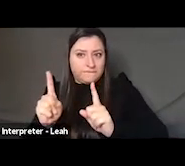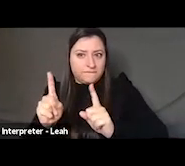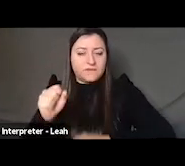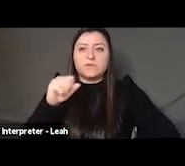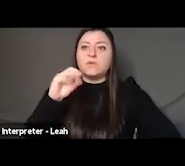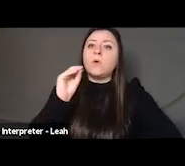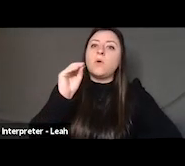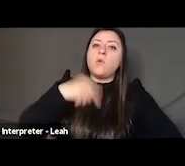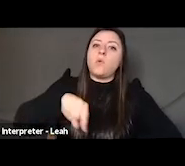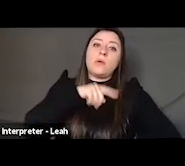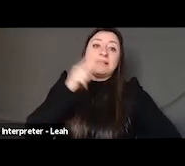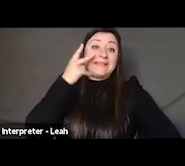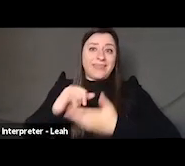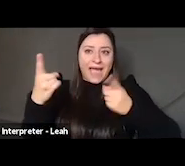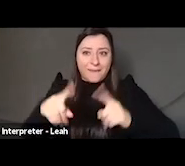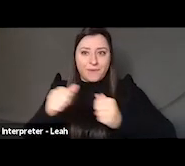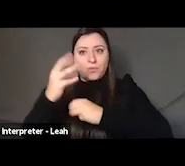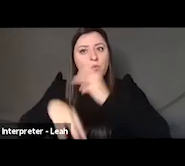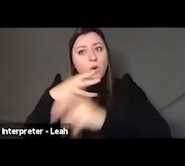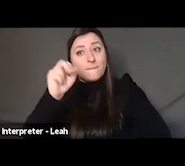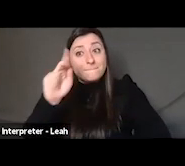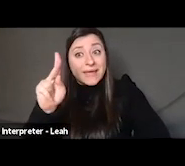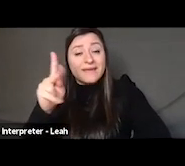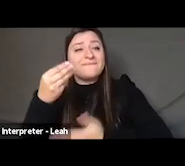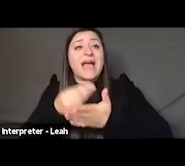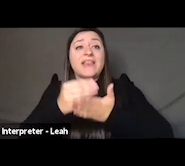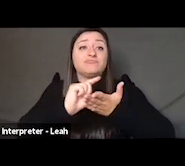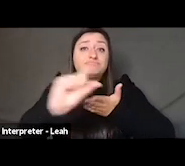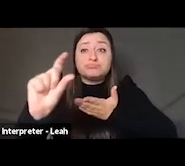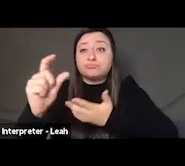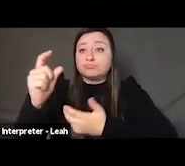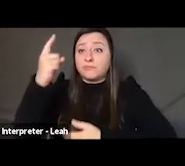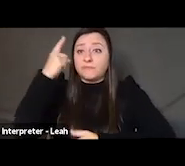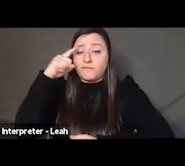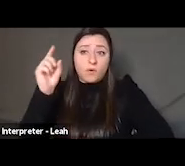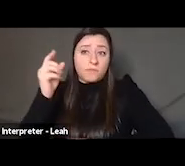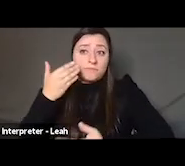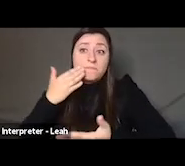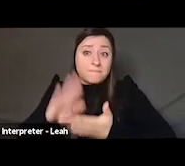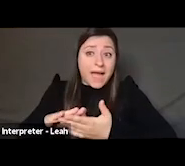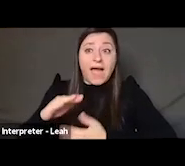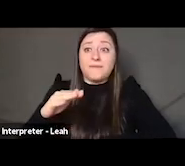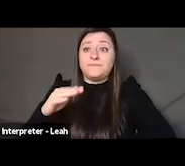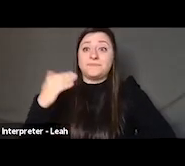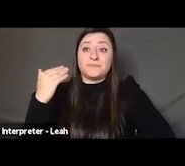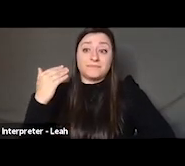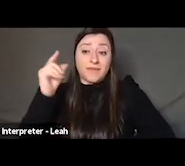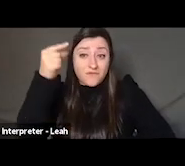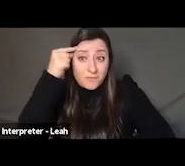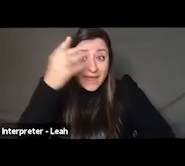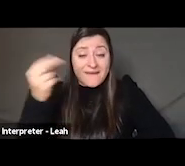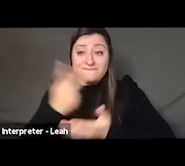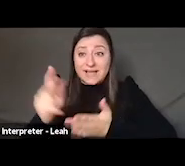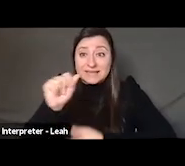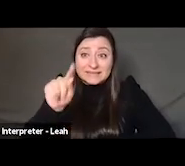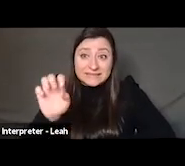Bank when it is financing a corrupt government and a failed state, and it's when it is financing these